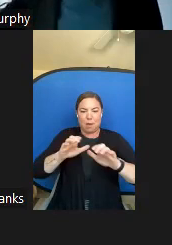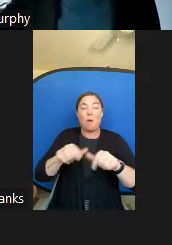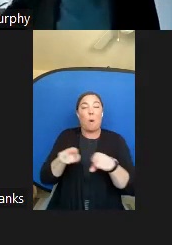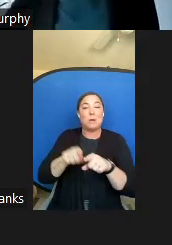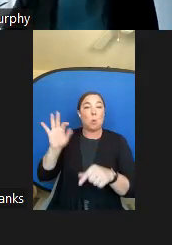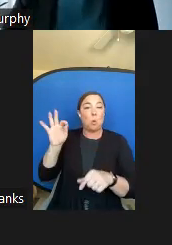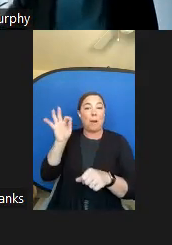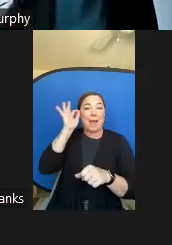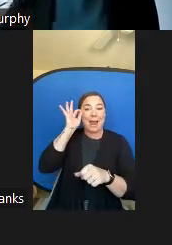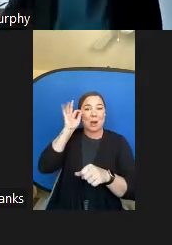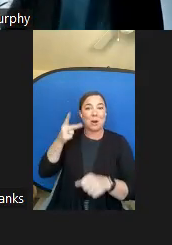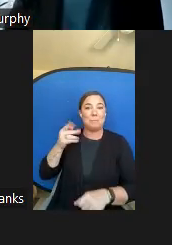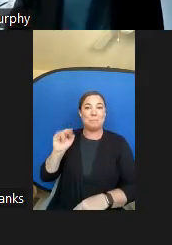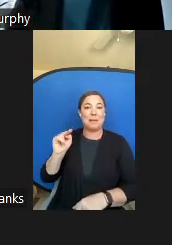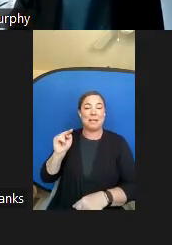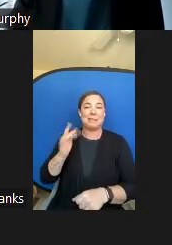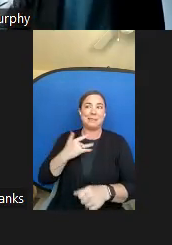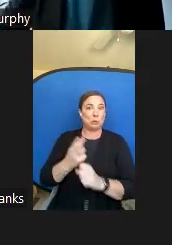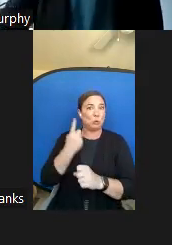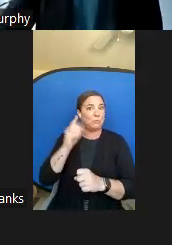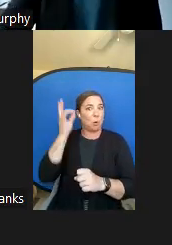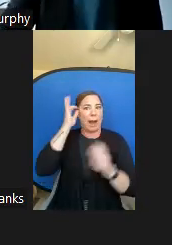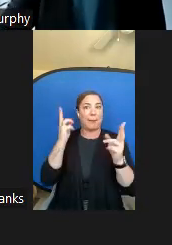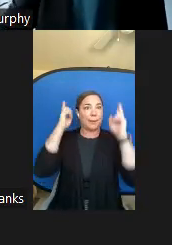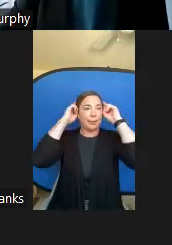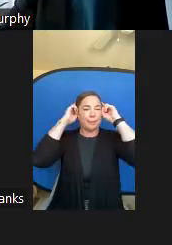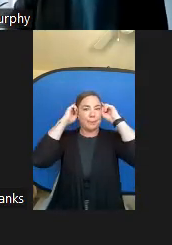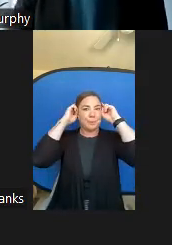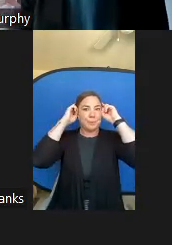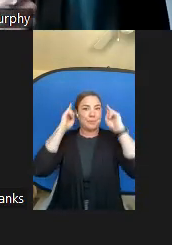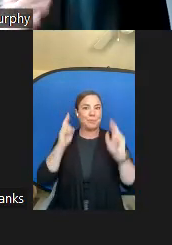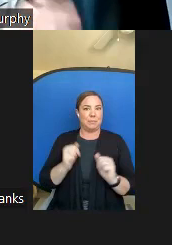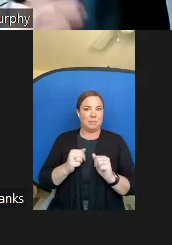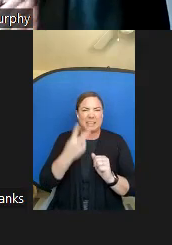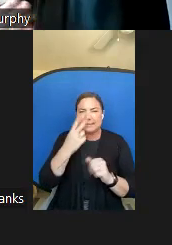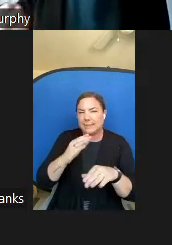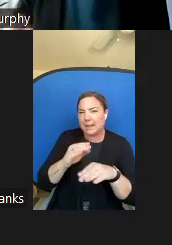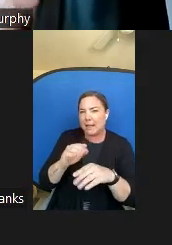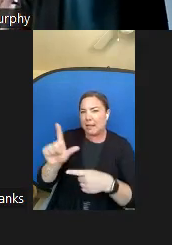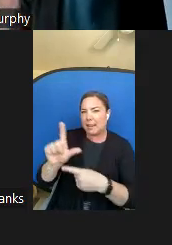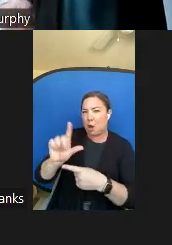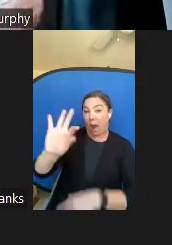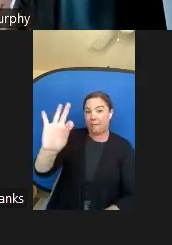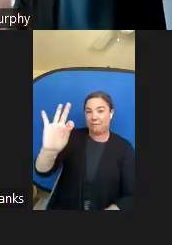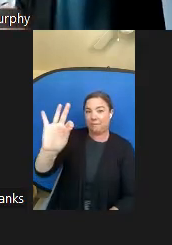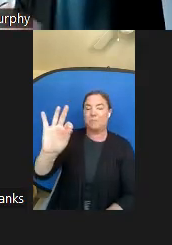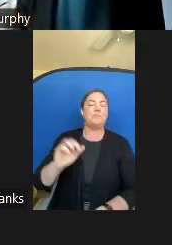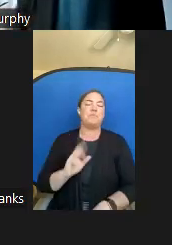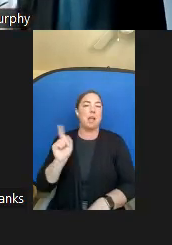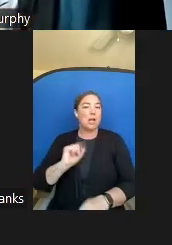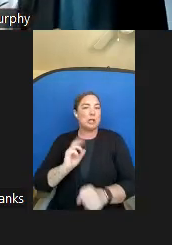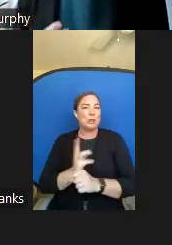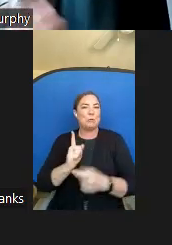that are normally used to hold women's hairdos in place, like the object marked F, but here they're being used to inscribe and